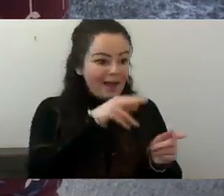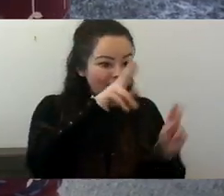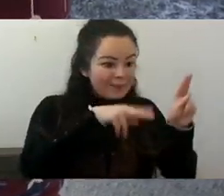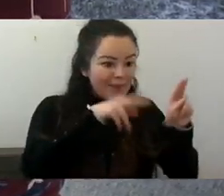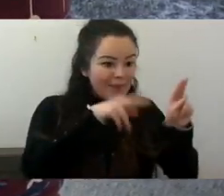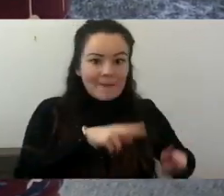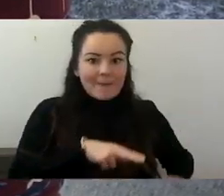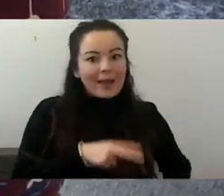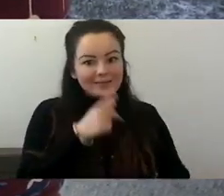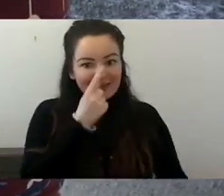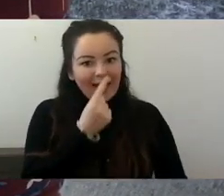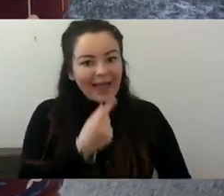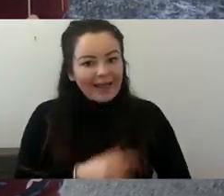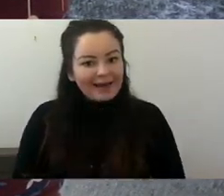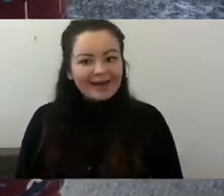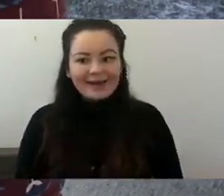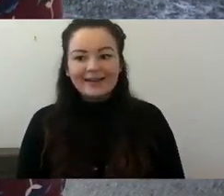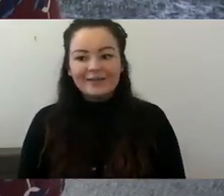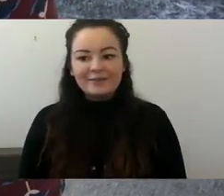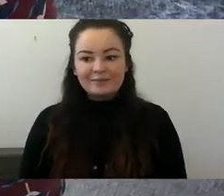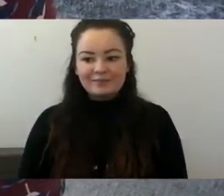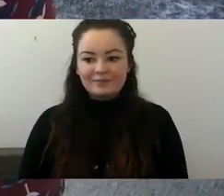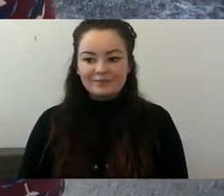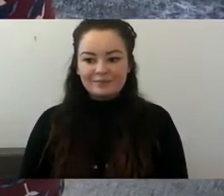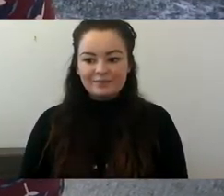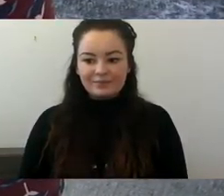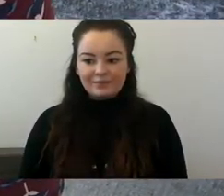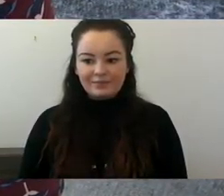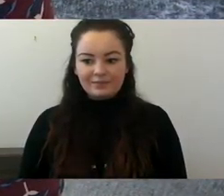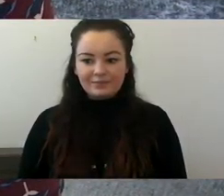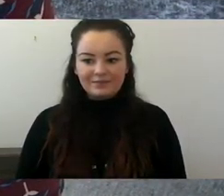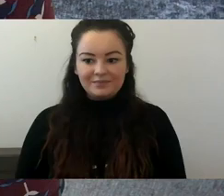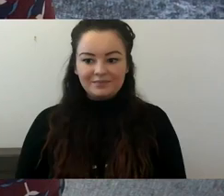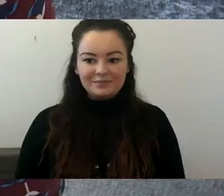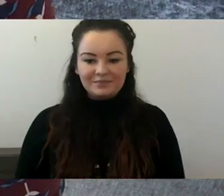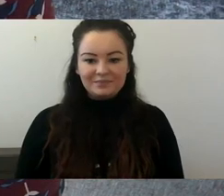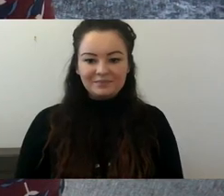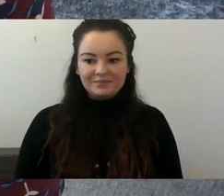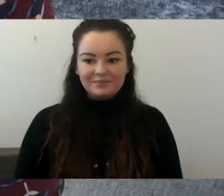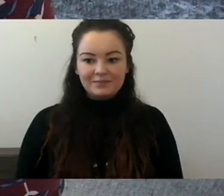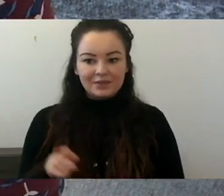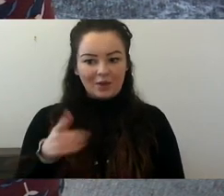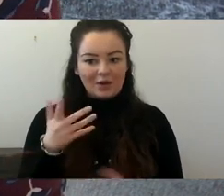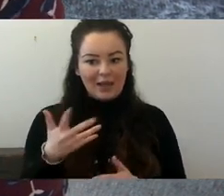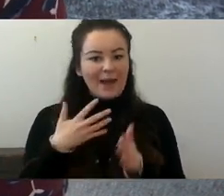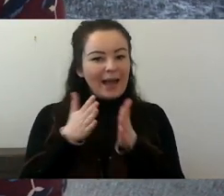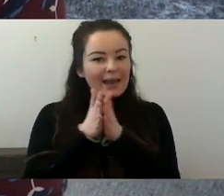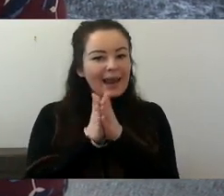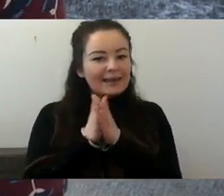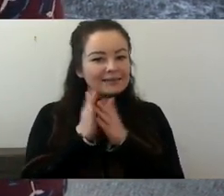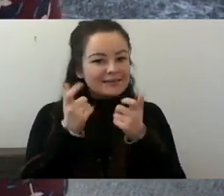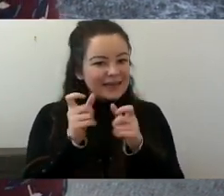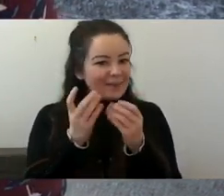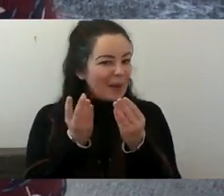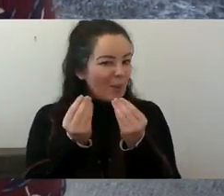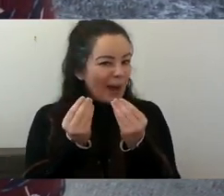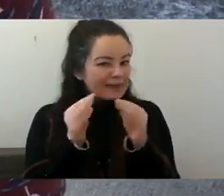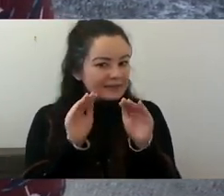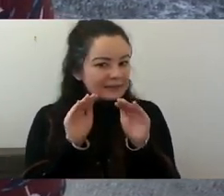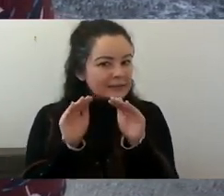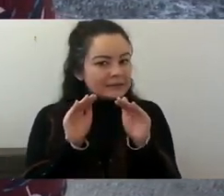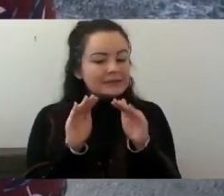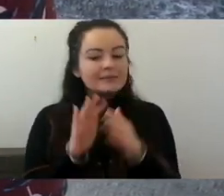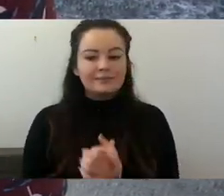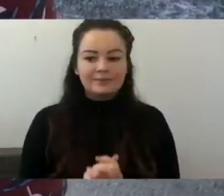they've dried, you can go back and do the painting. Here we go. So yeah, the lentils are still a